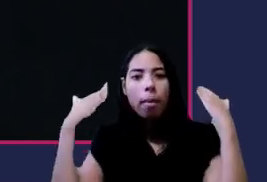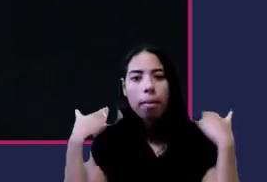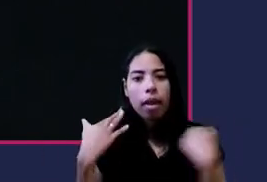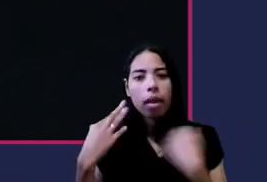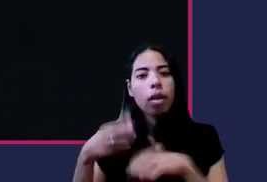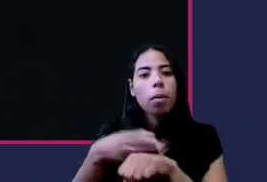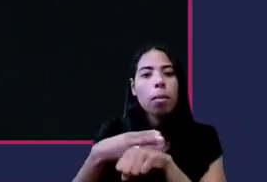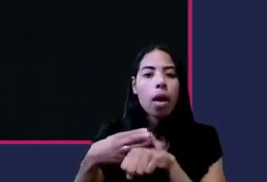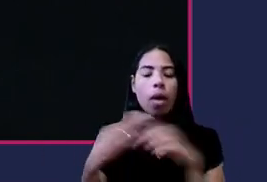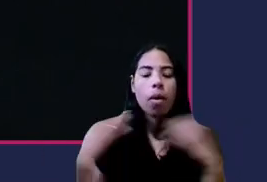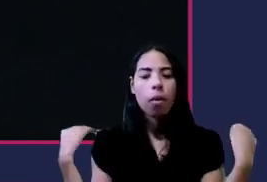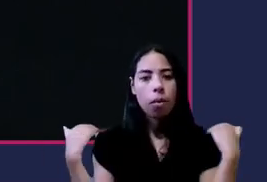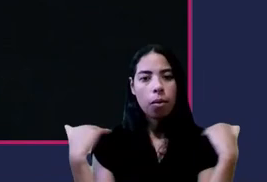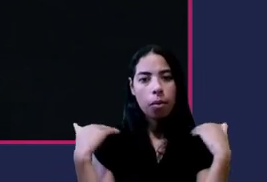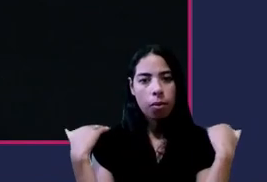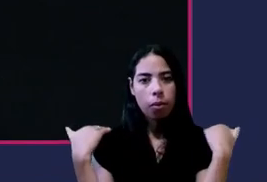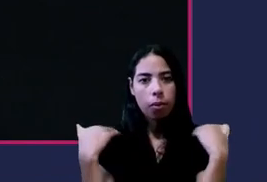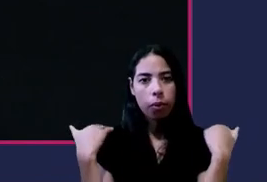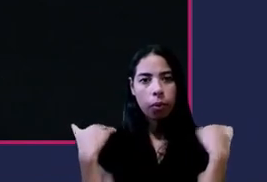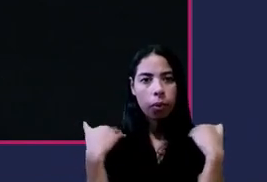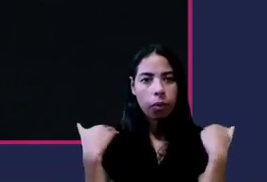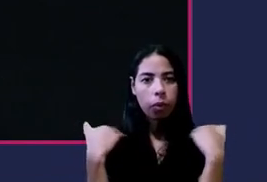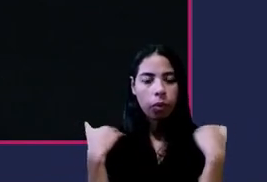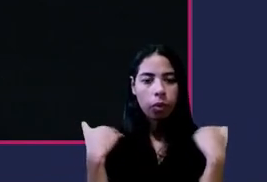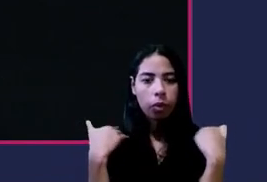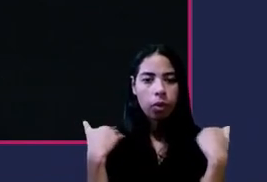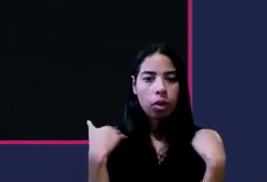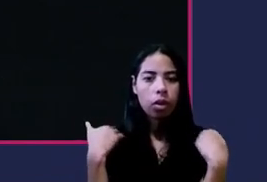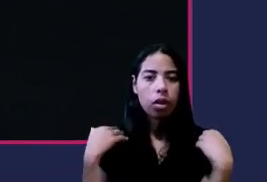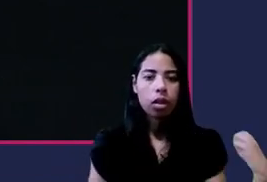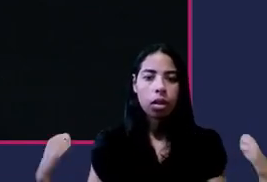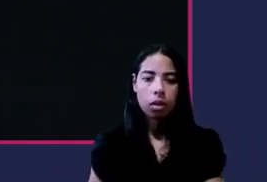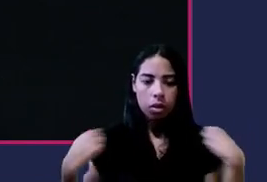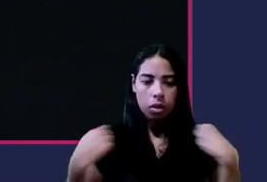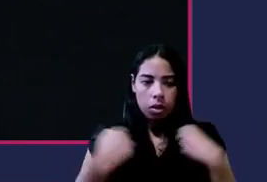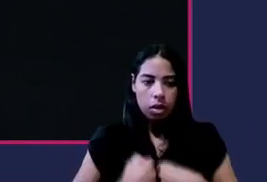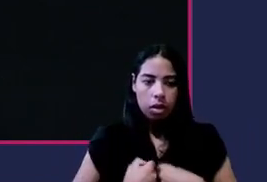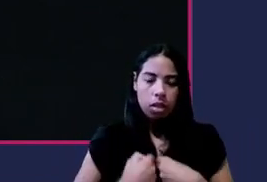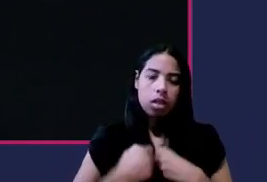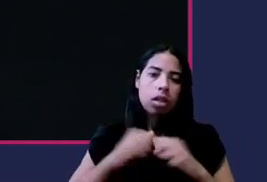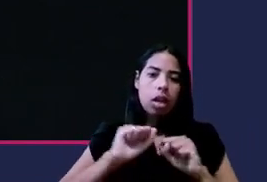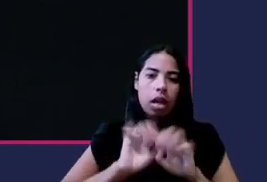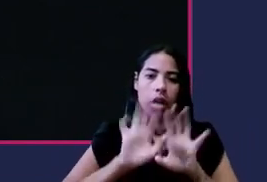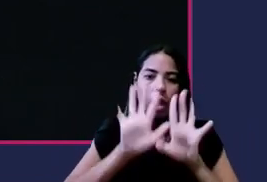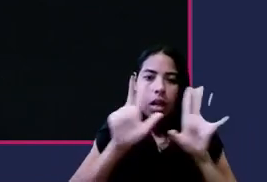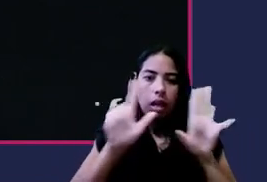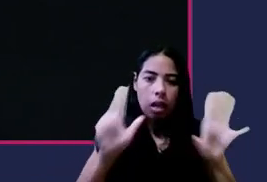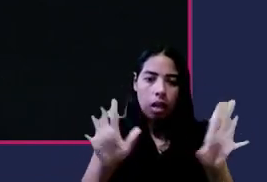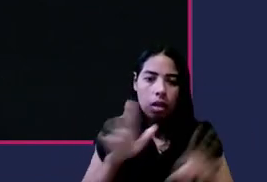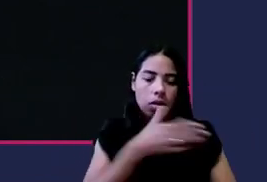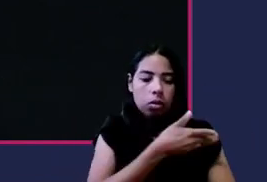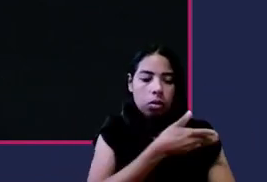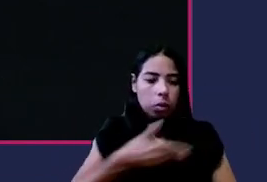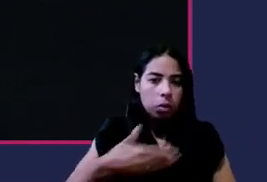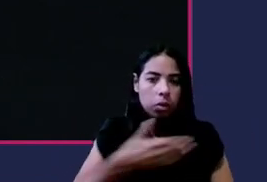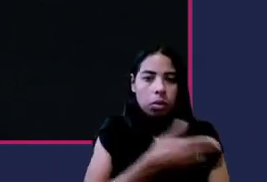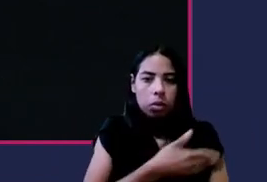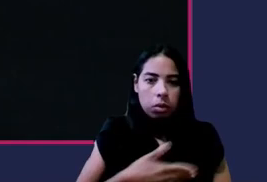am 55 years old. I have brown hair, shoulder-length hair. I'm wearing a